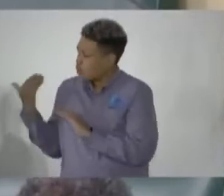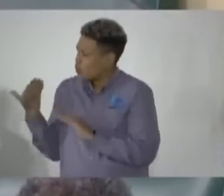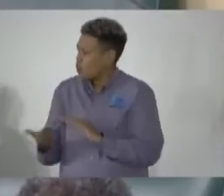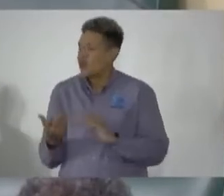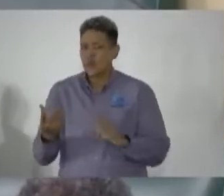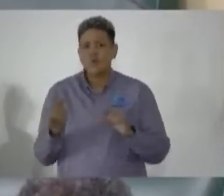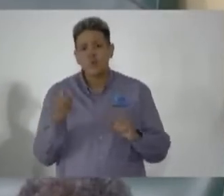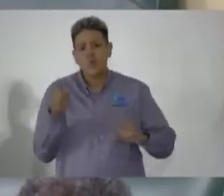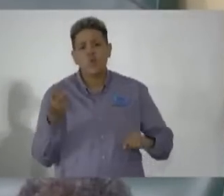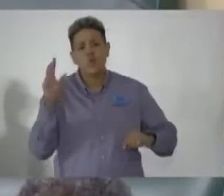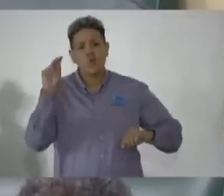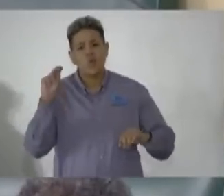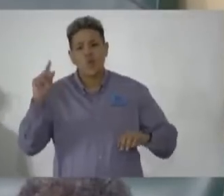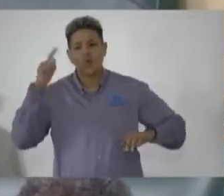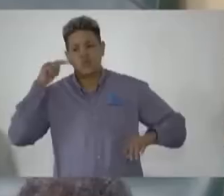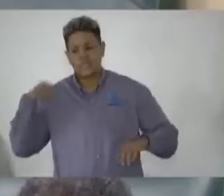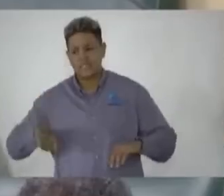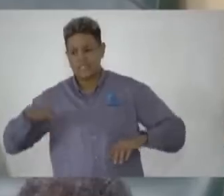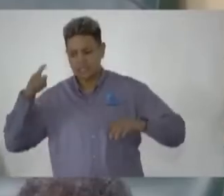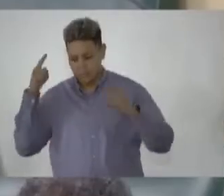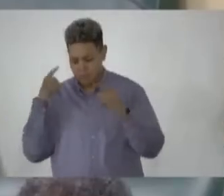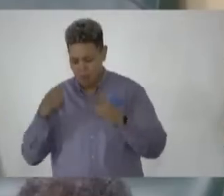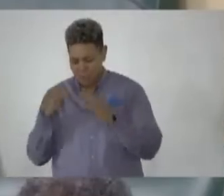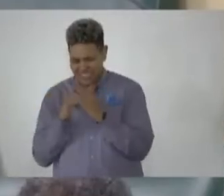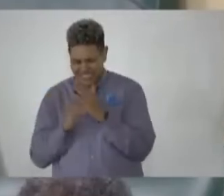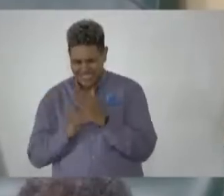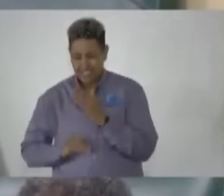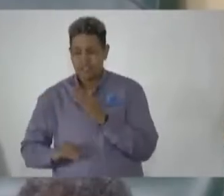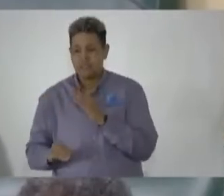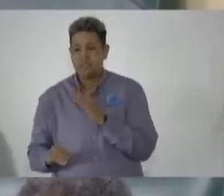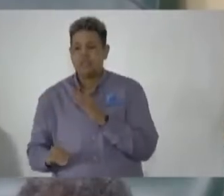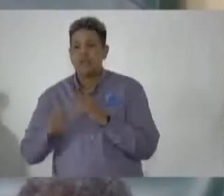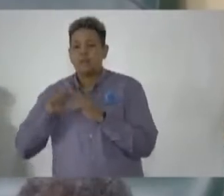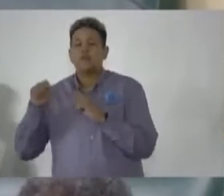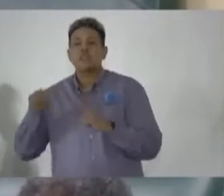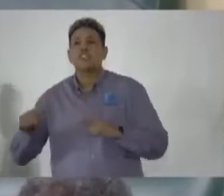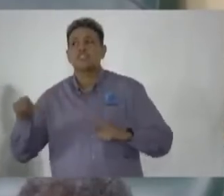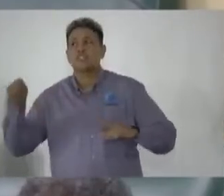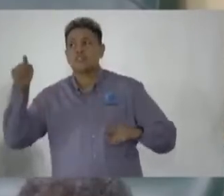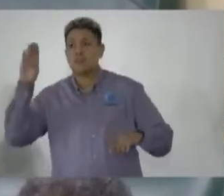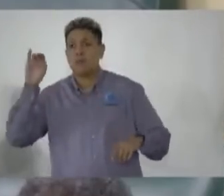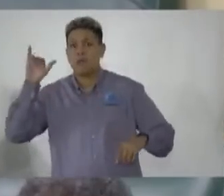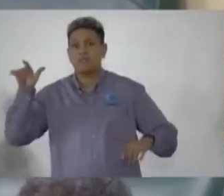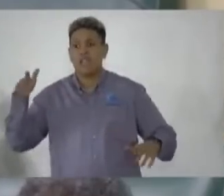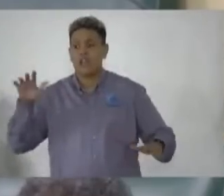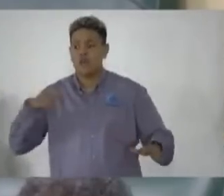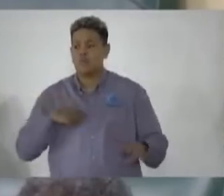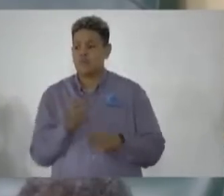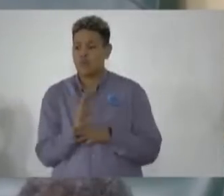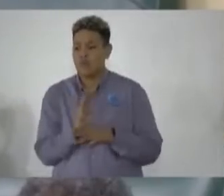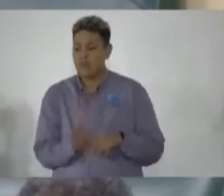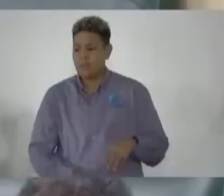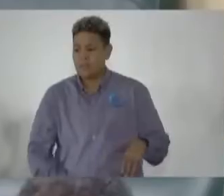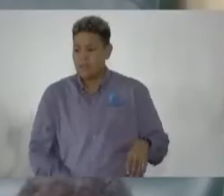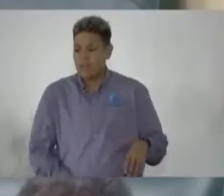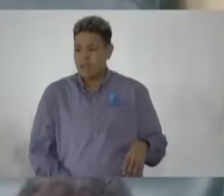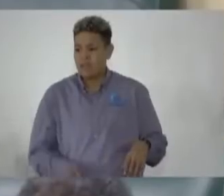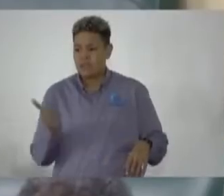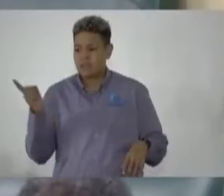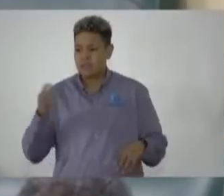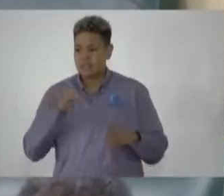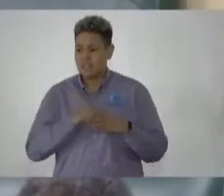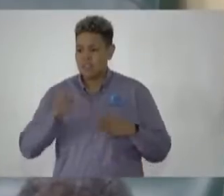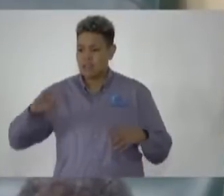legislation to this point, but she was the one who allowed me to wear a pantsuit